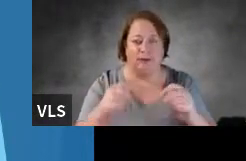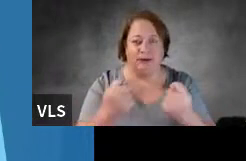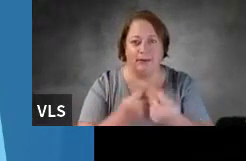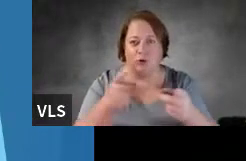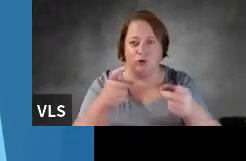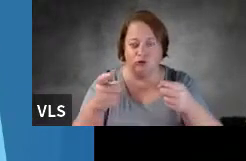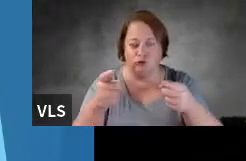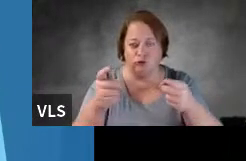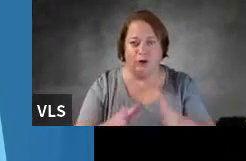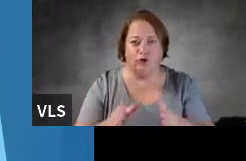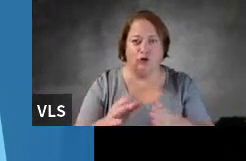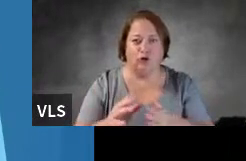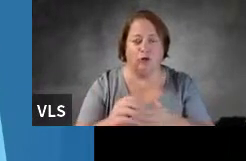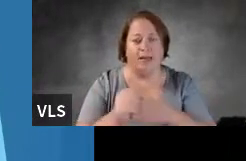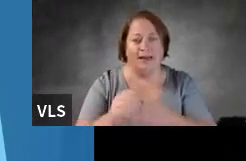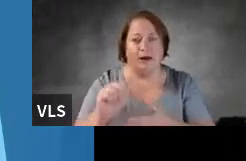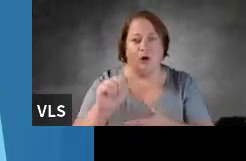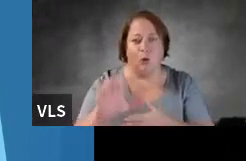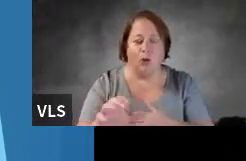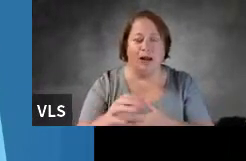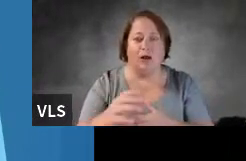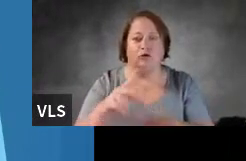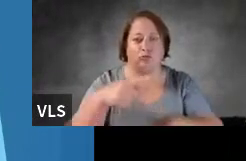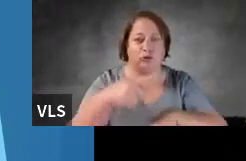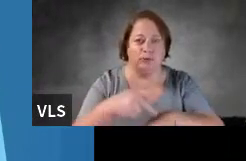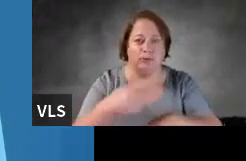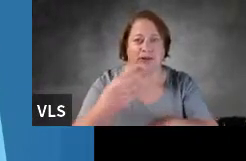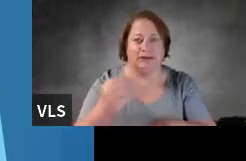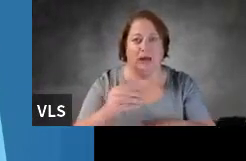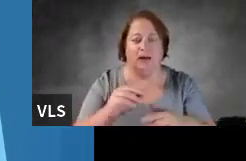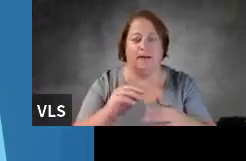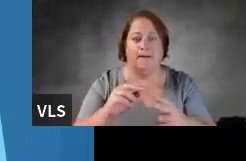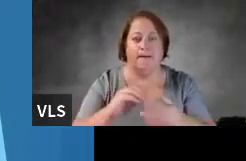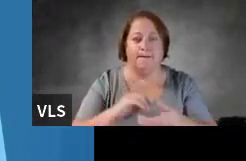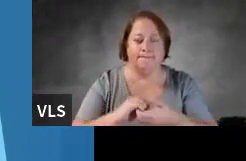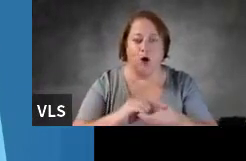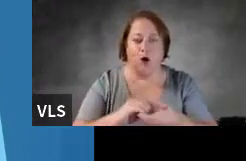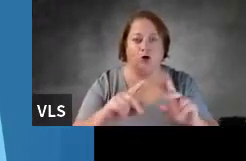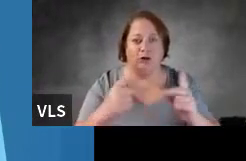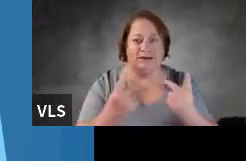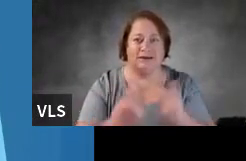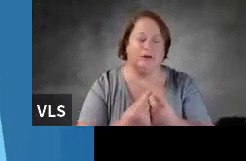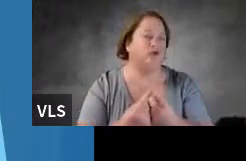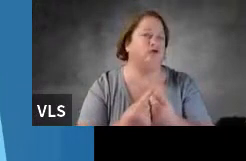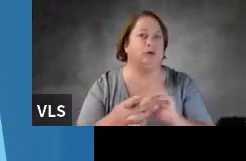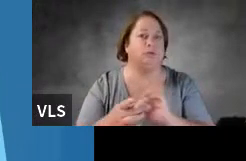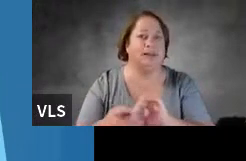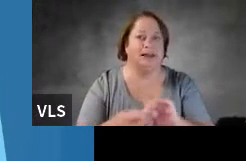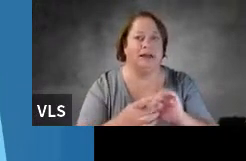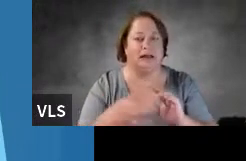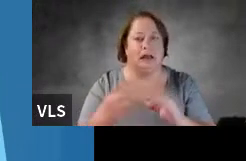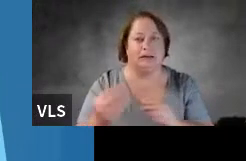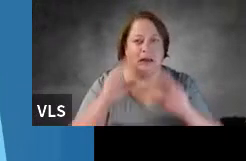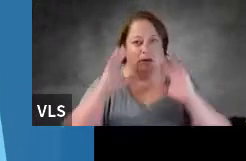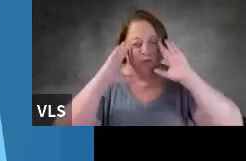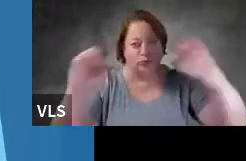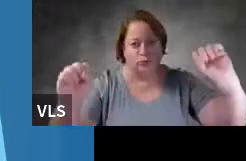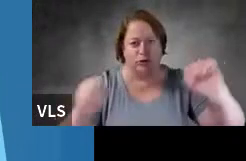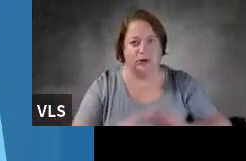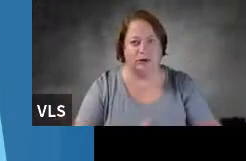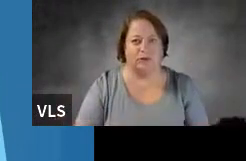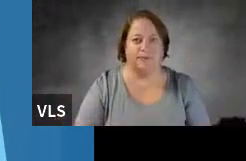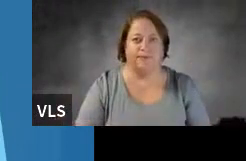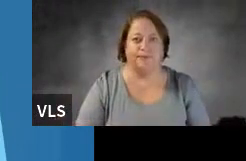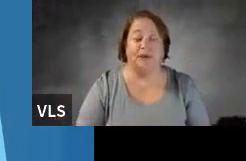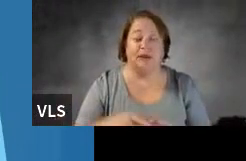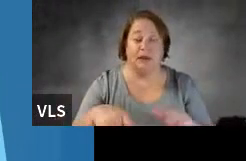lead area coordinators, principals, as well as partner district liaisons and superintendents and other staff members.